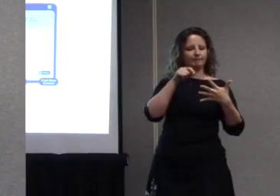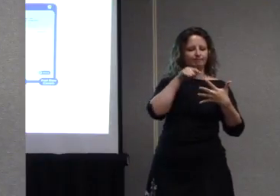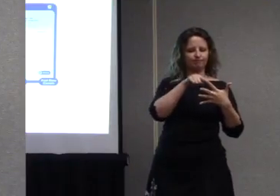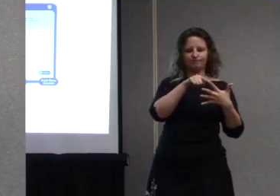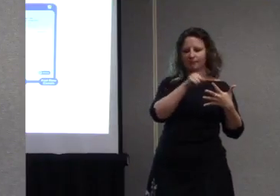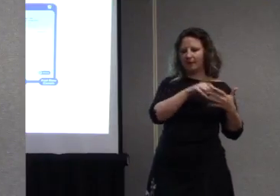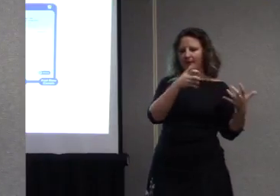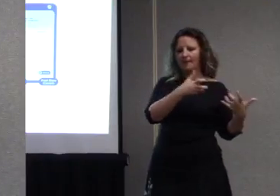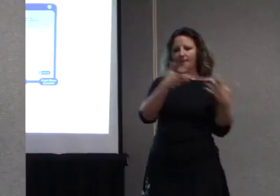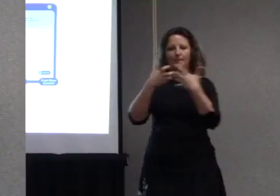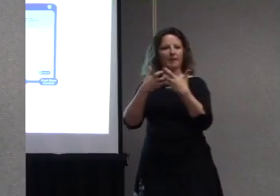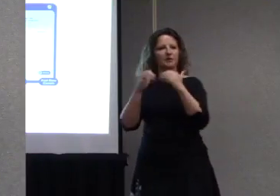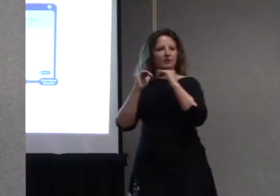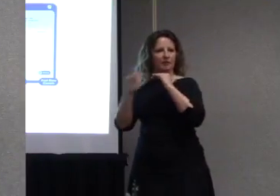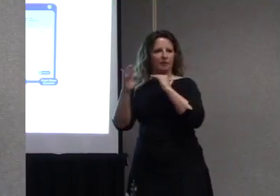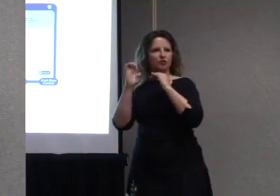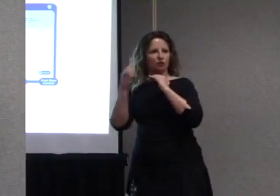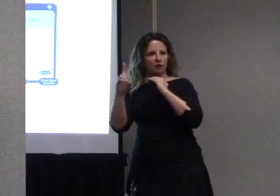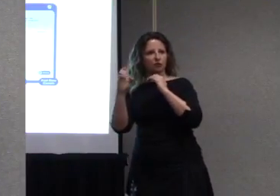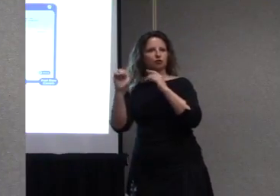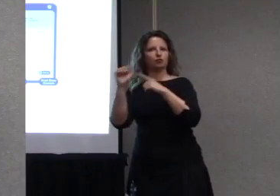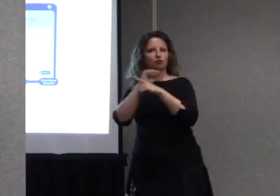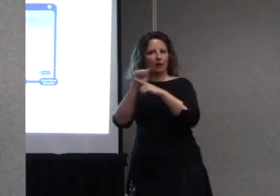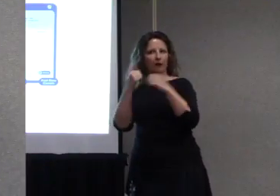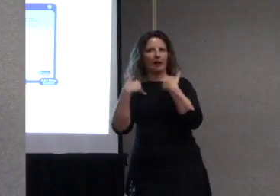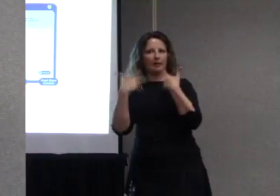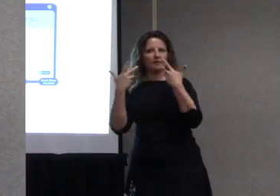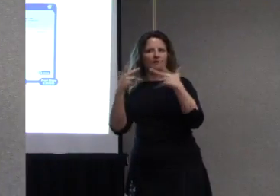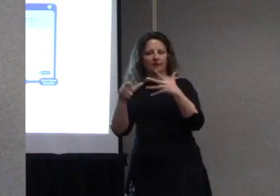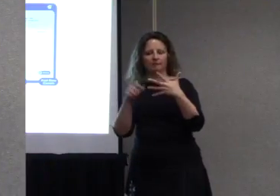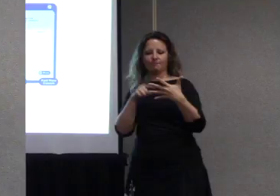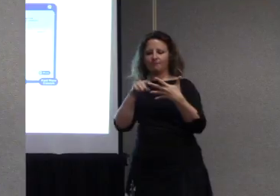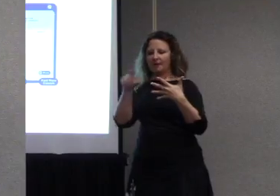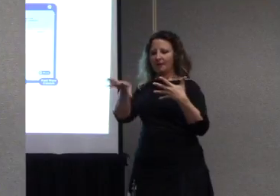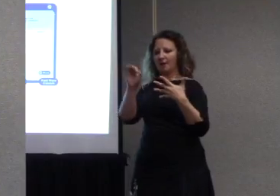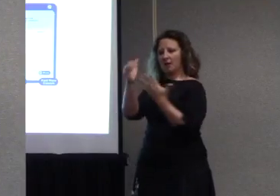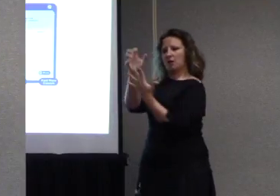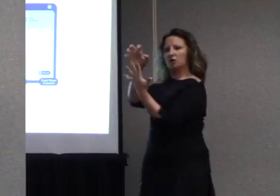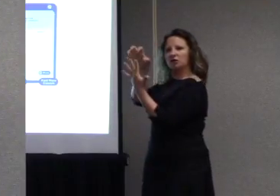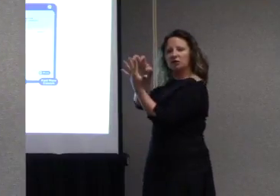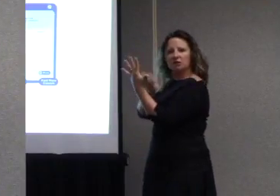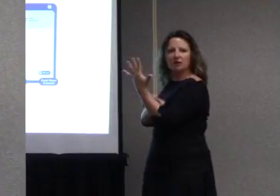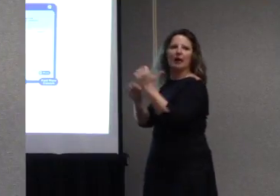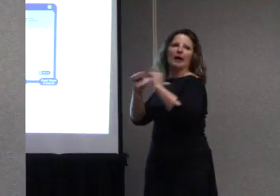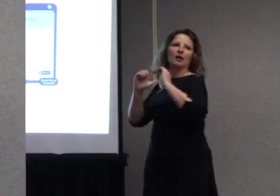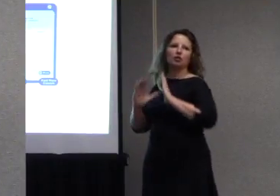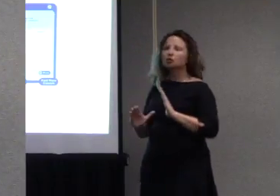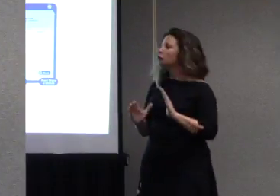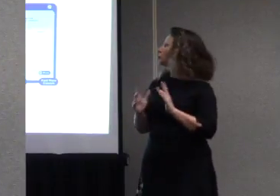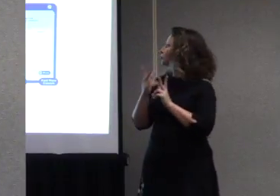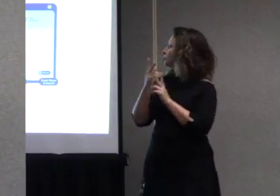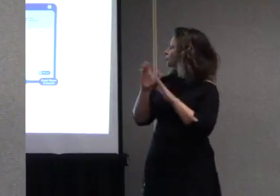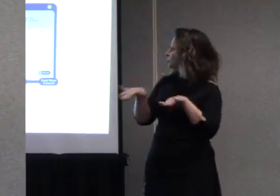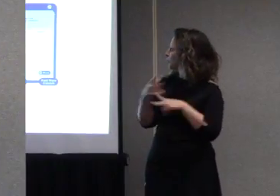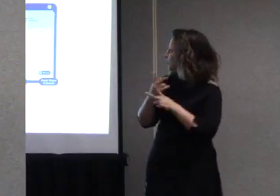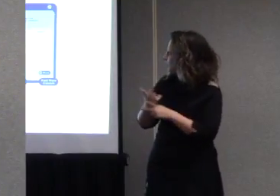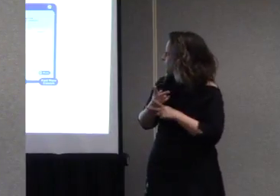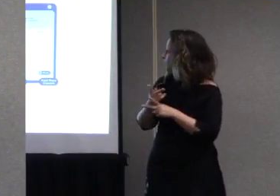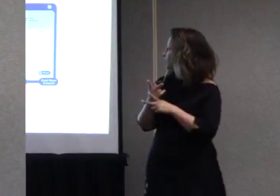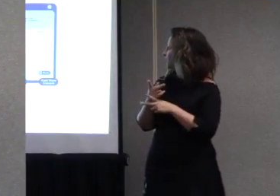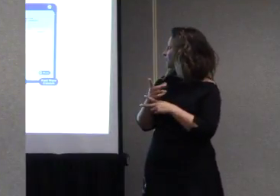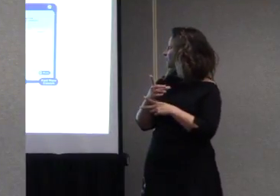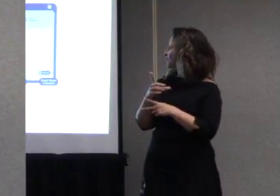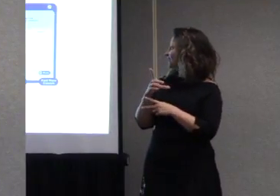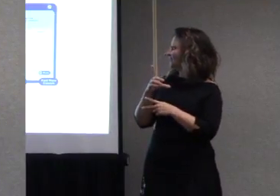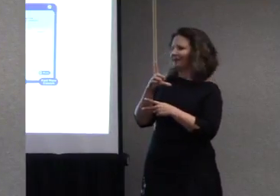of education and training. And for Job Zone 2, with that level of interest, you can see that there's actors, child care